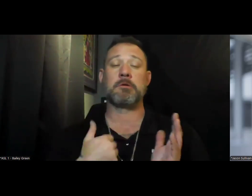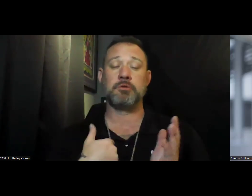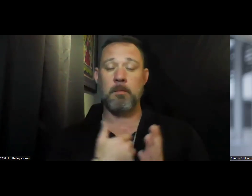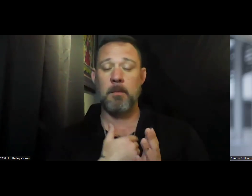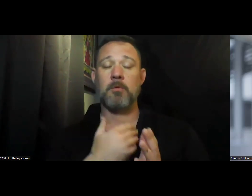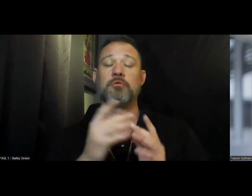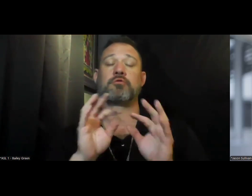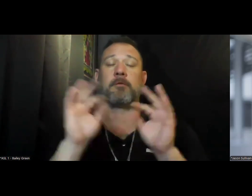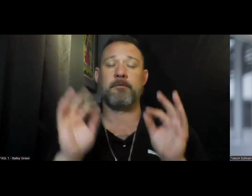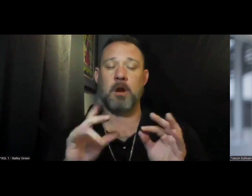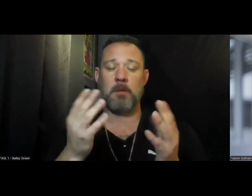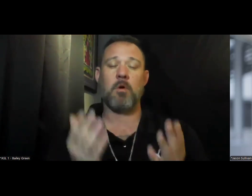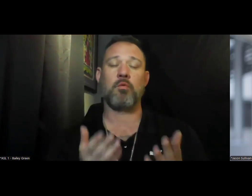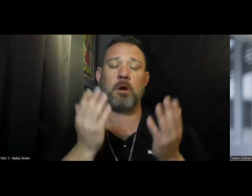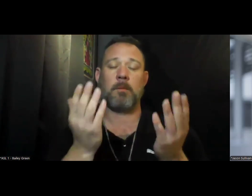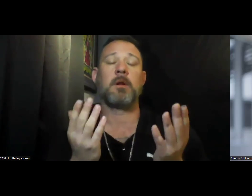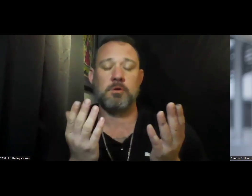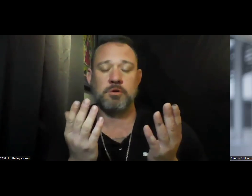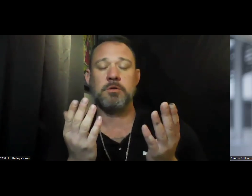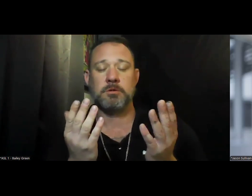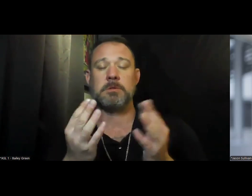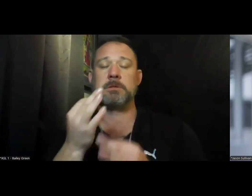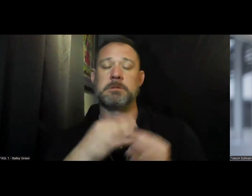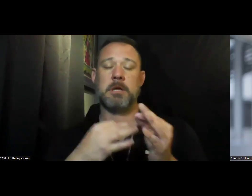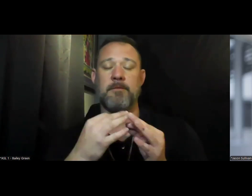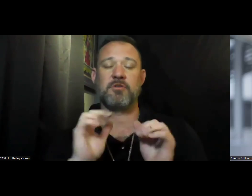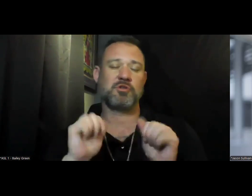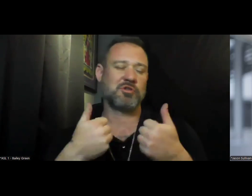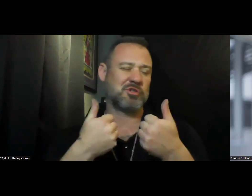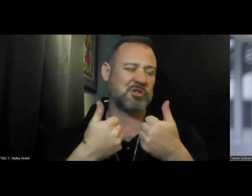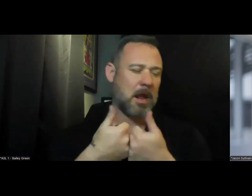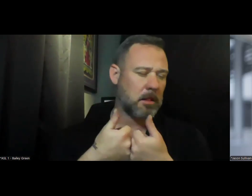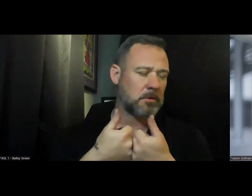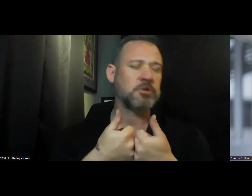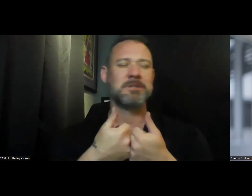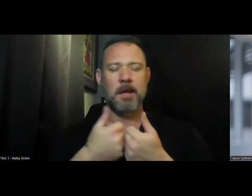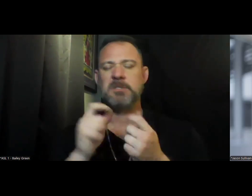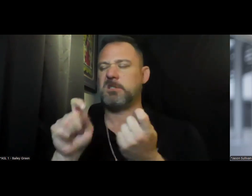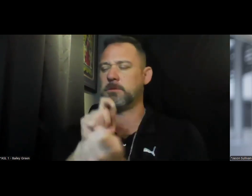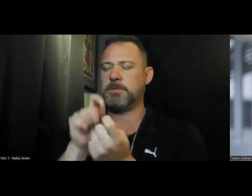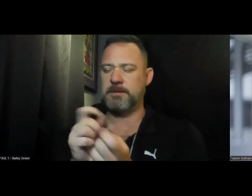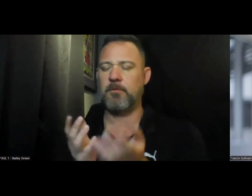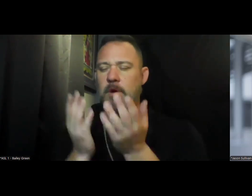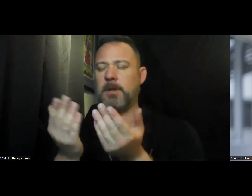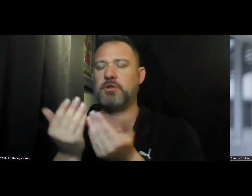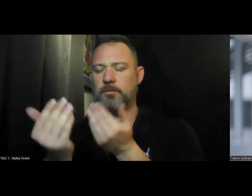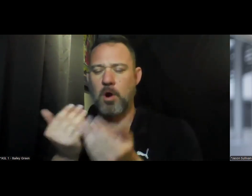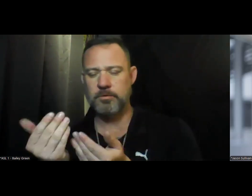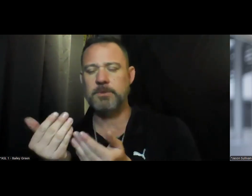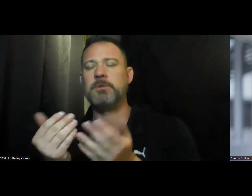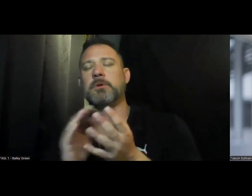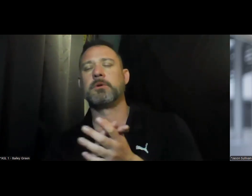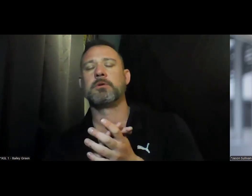their recommendations instead of challenges as specific recommendations to move things forward. So for